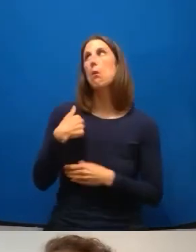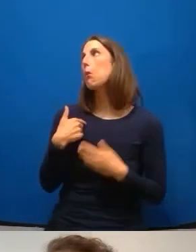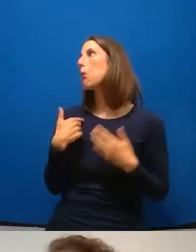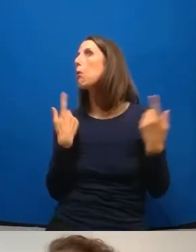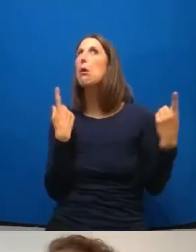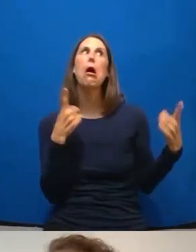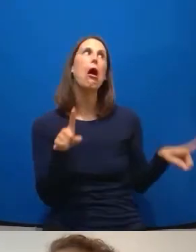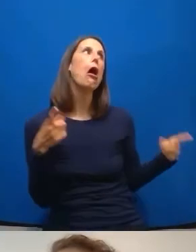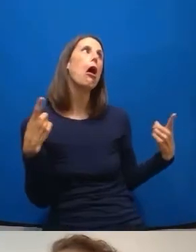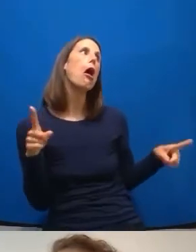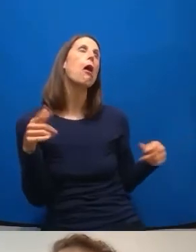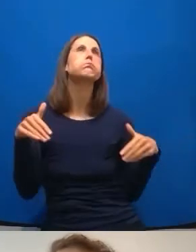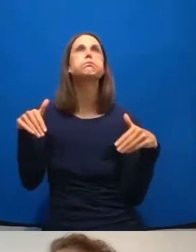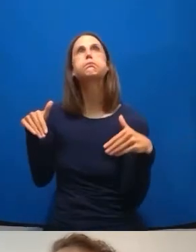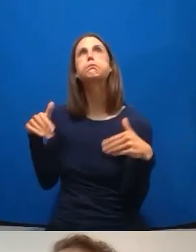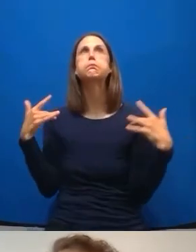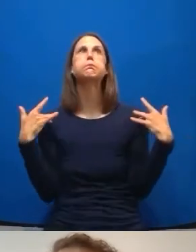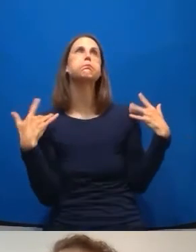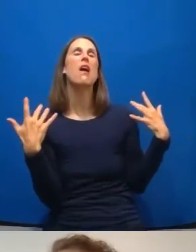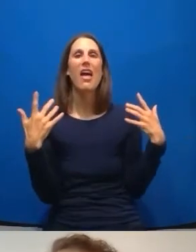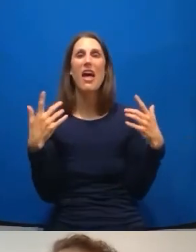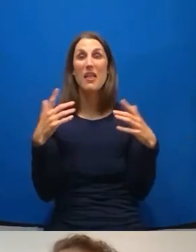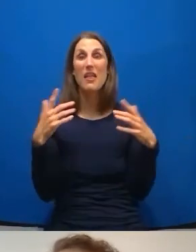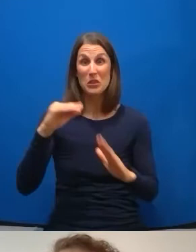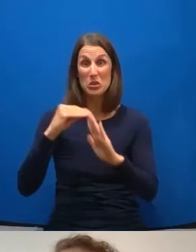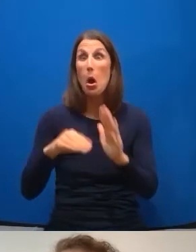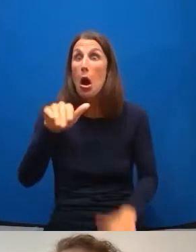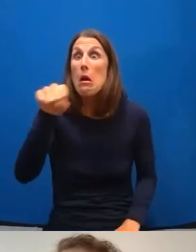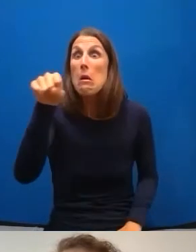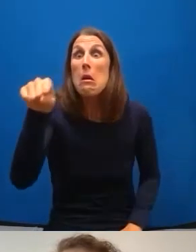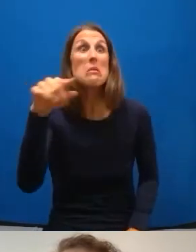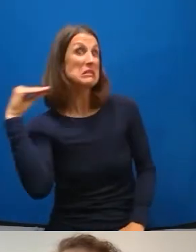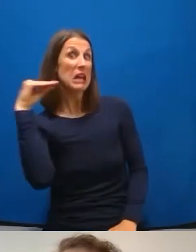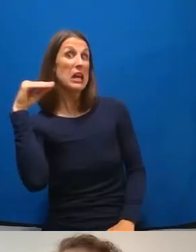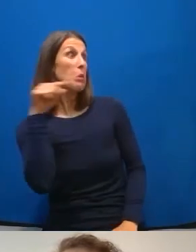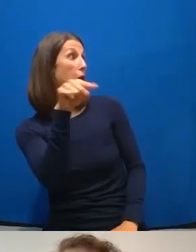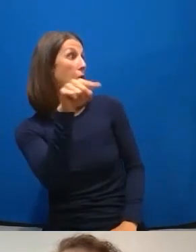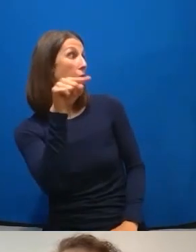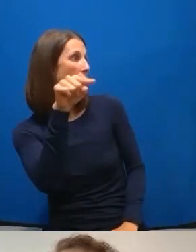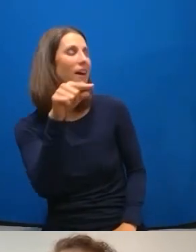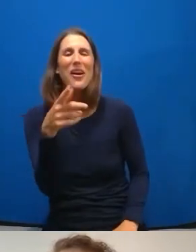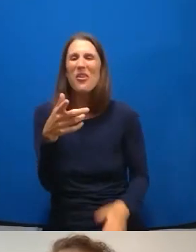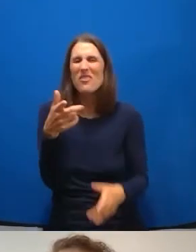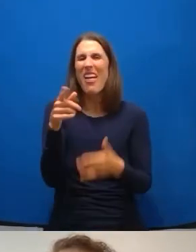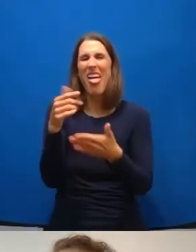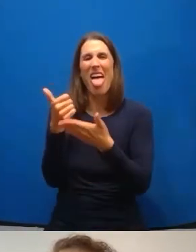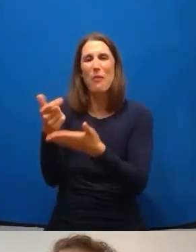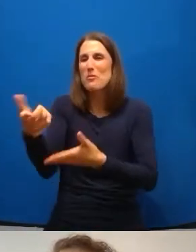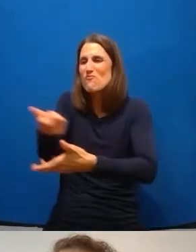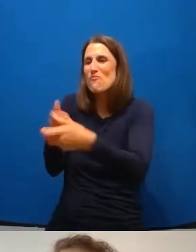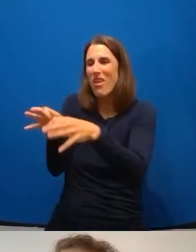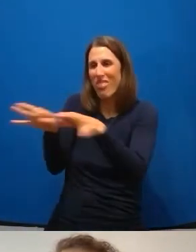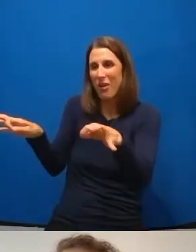any prompts. You just have the environment as a prompt. So that has been a definite game